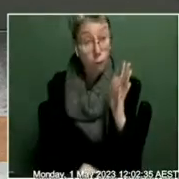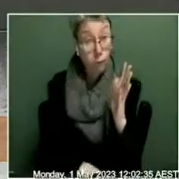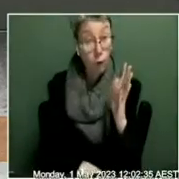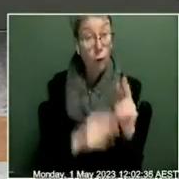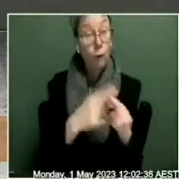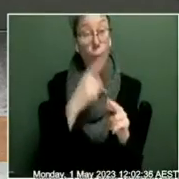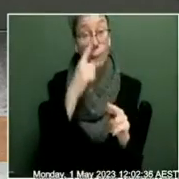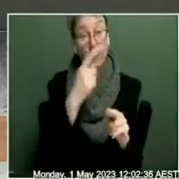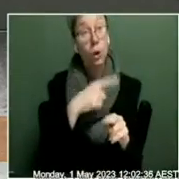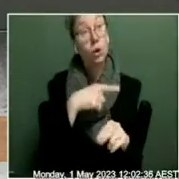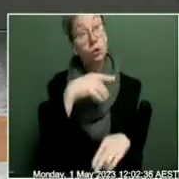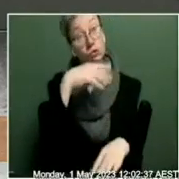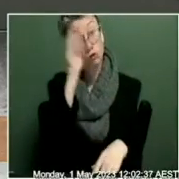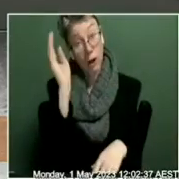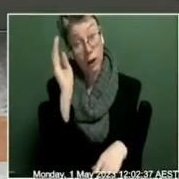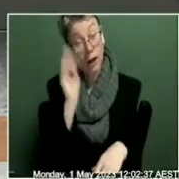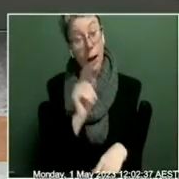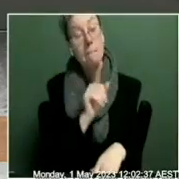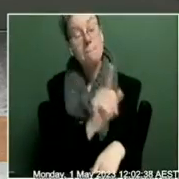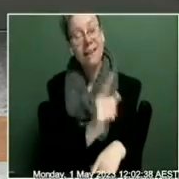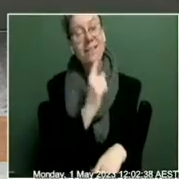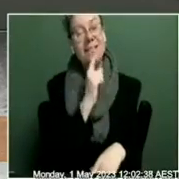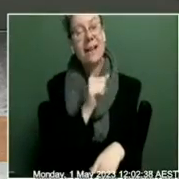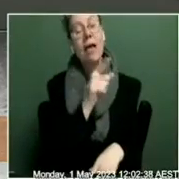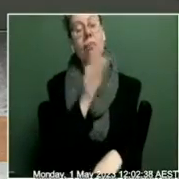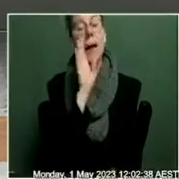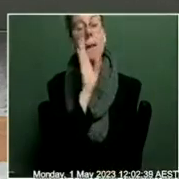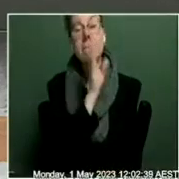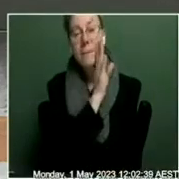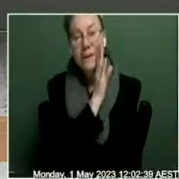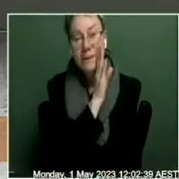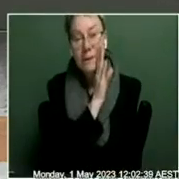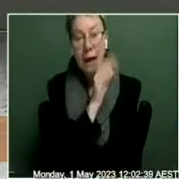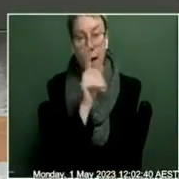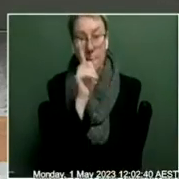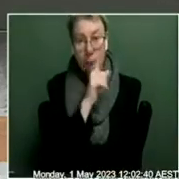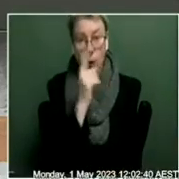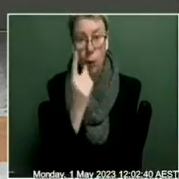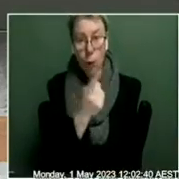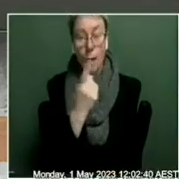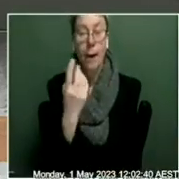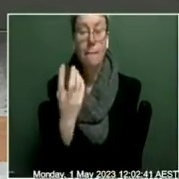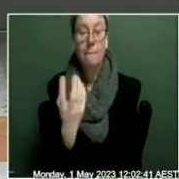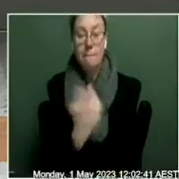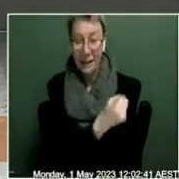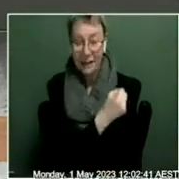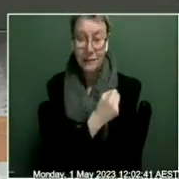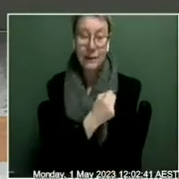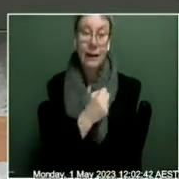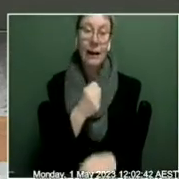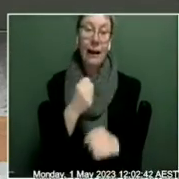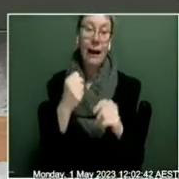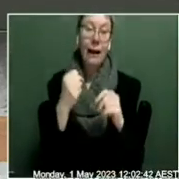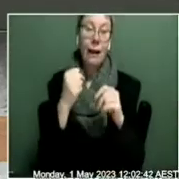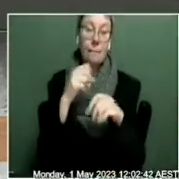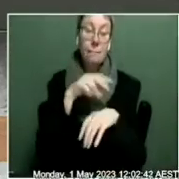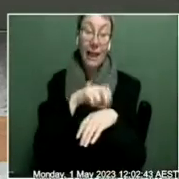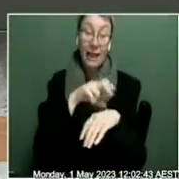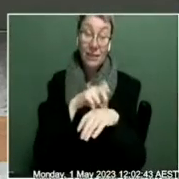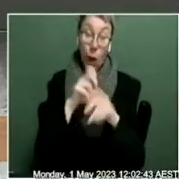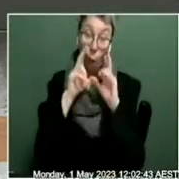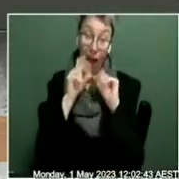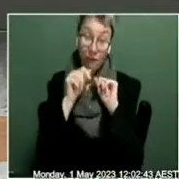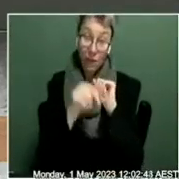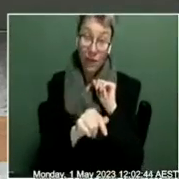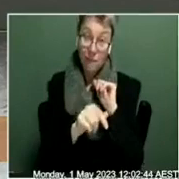police. Are you aware of that statement? Yes. And if we can go to page,